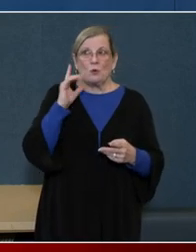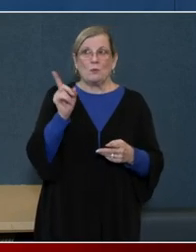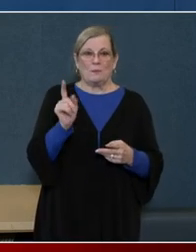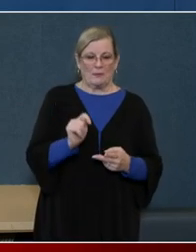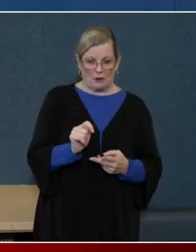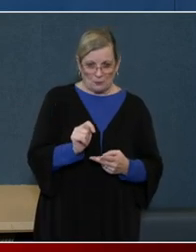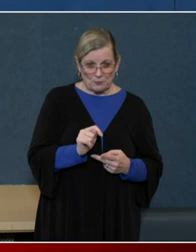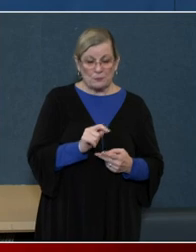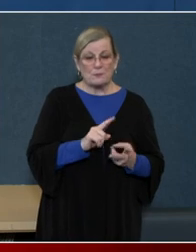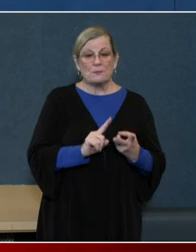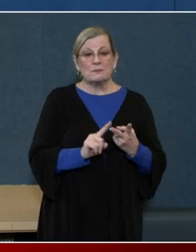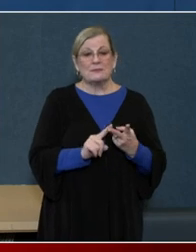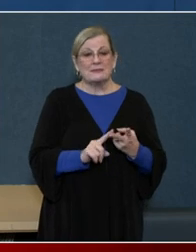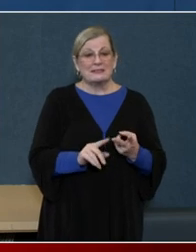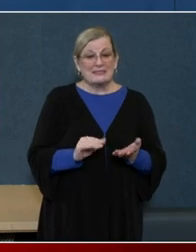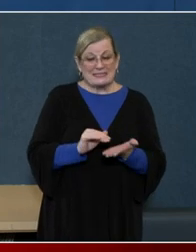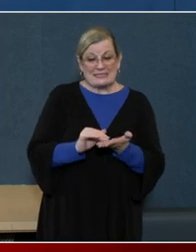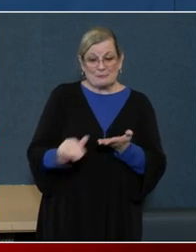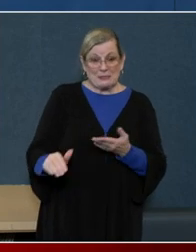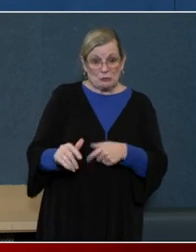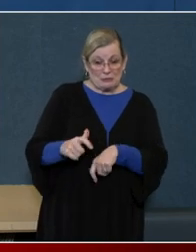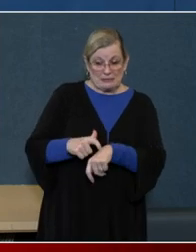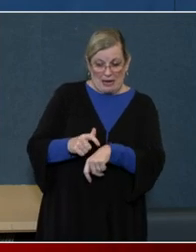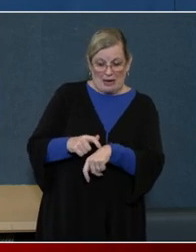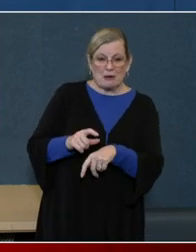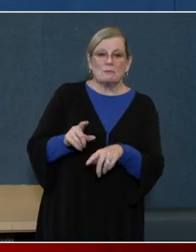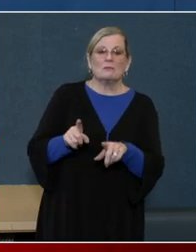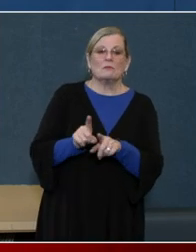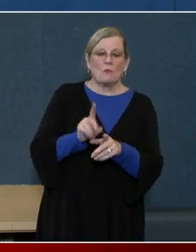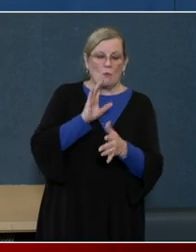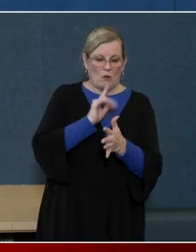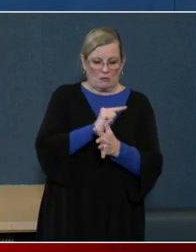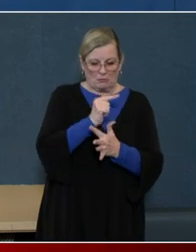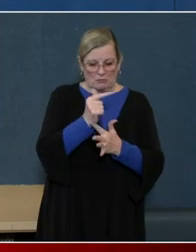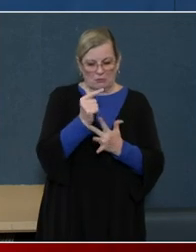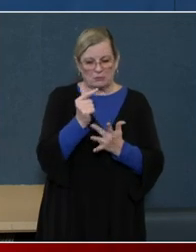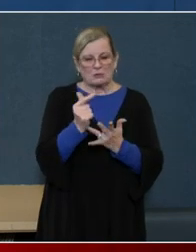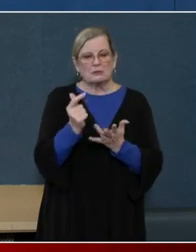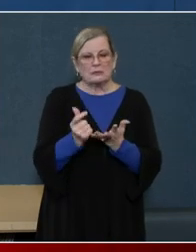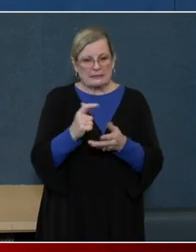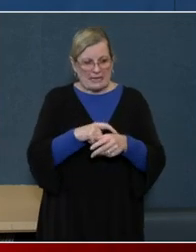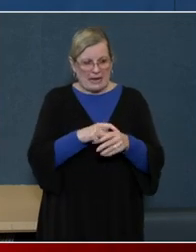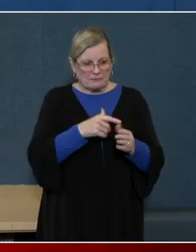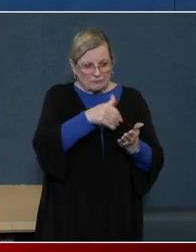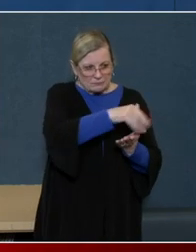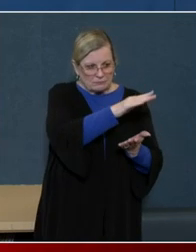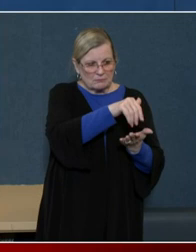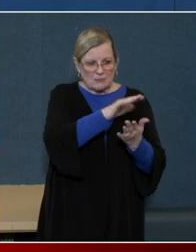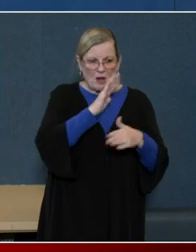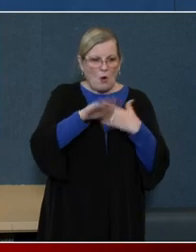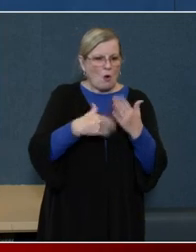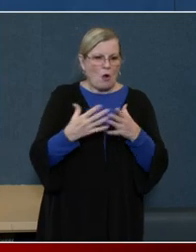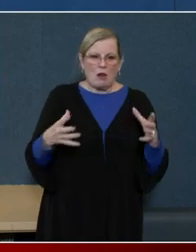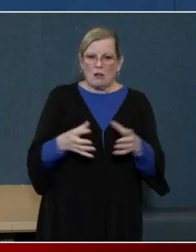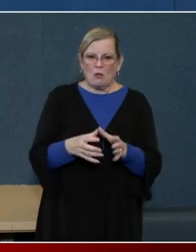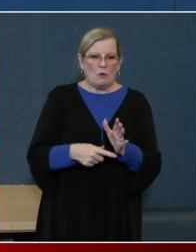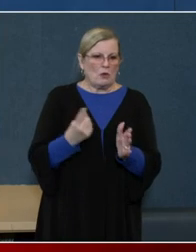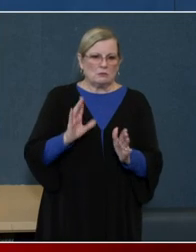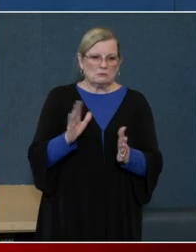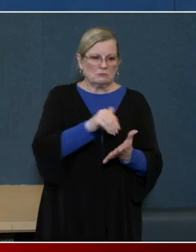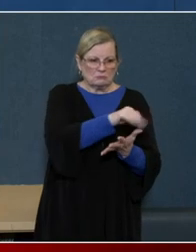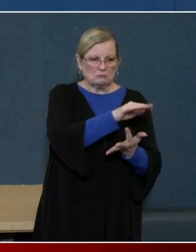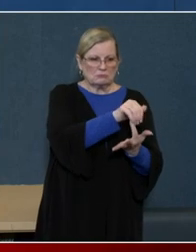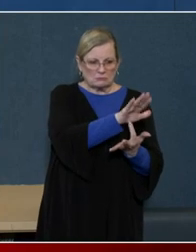dismissal will also be on a staggered time as well. We also want to remind families as